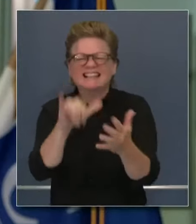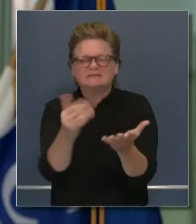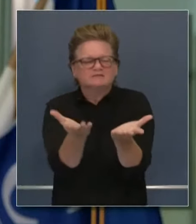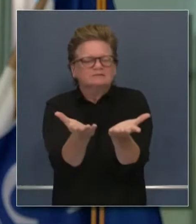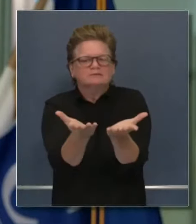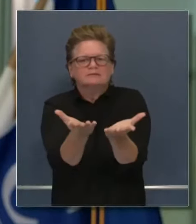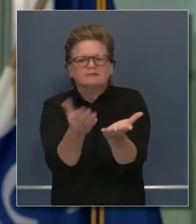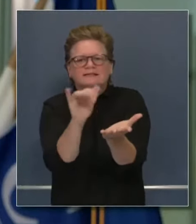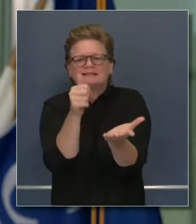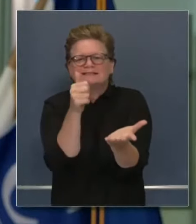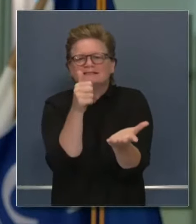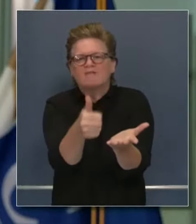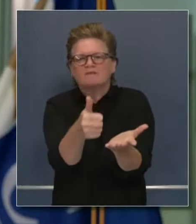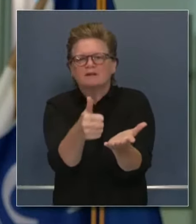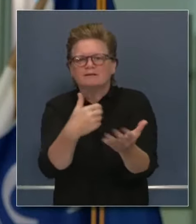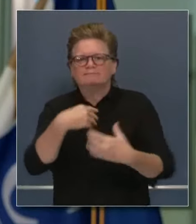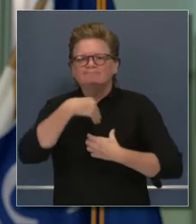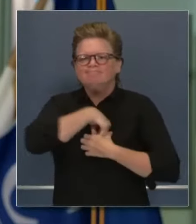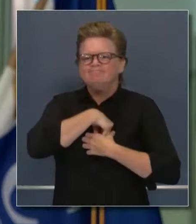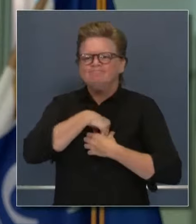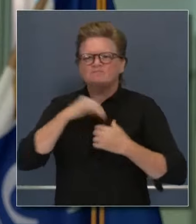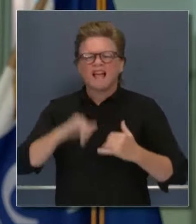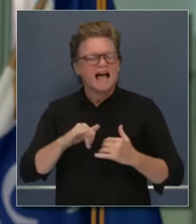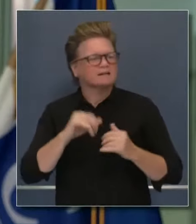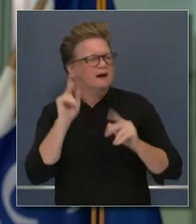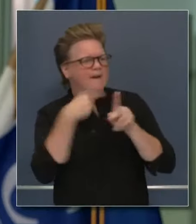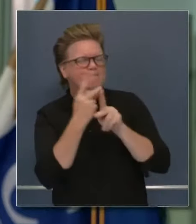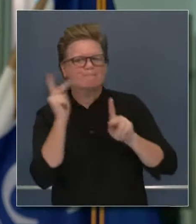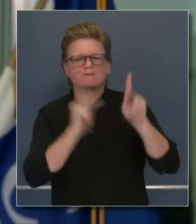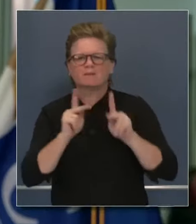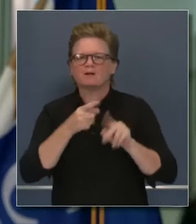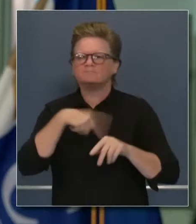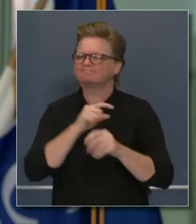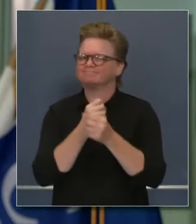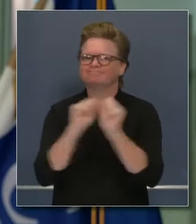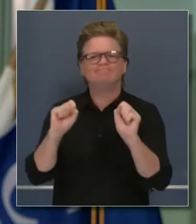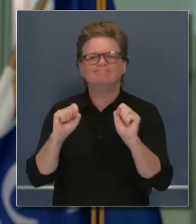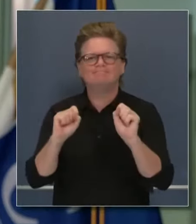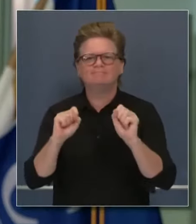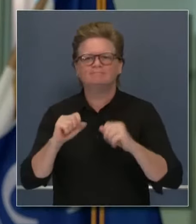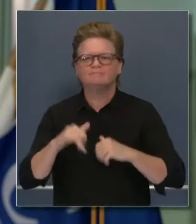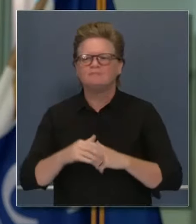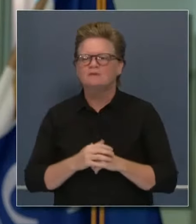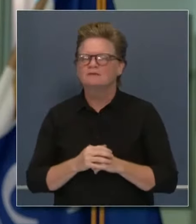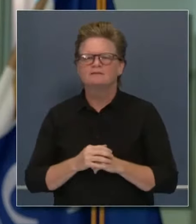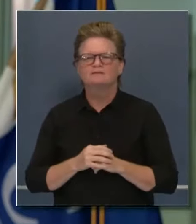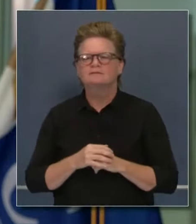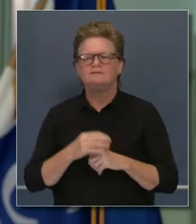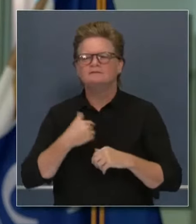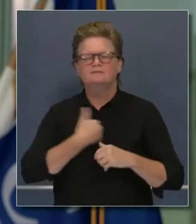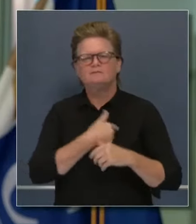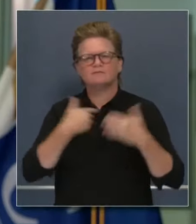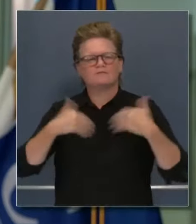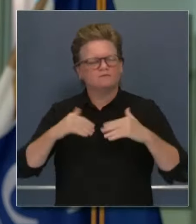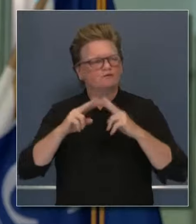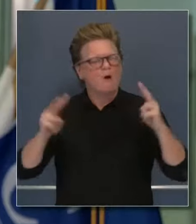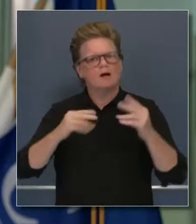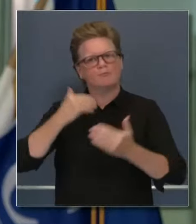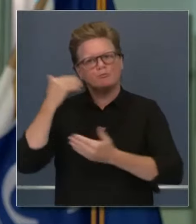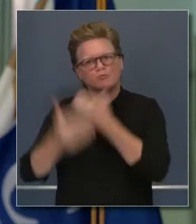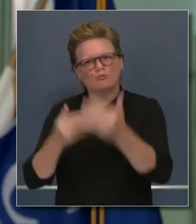heroism that is a big part of this moment as well. So progress with COVID-19, progress on